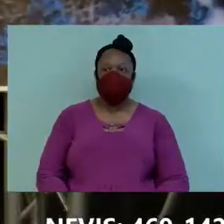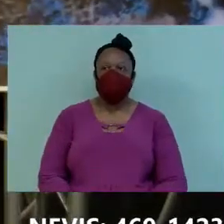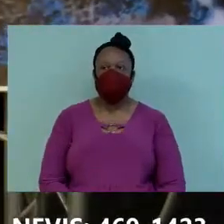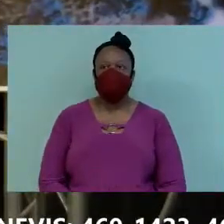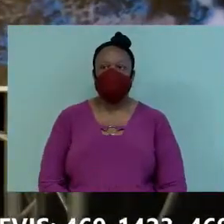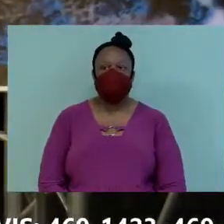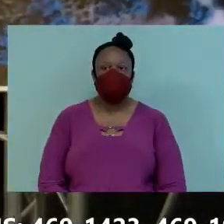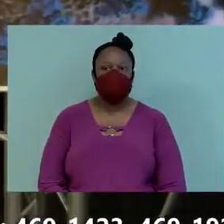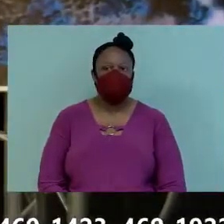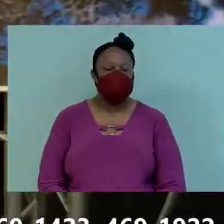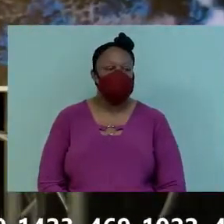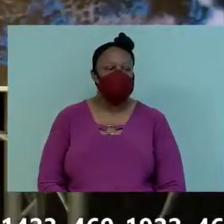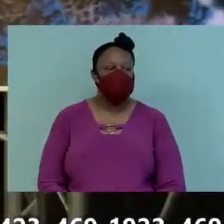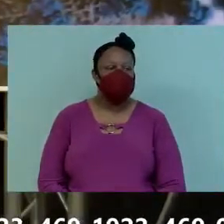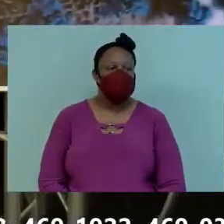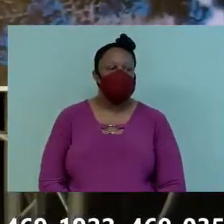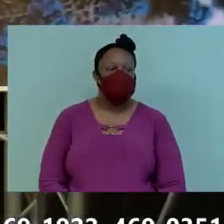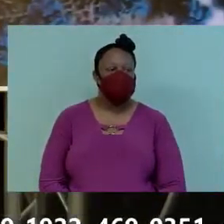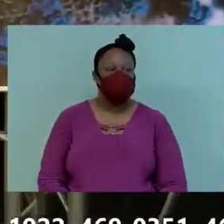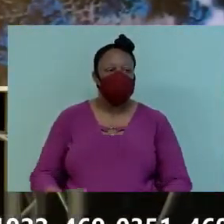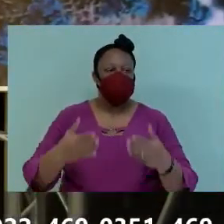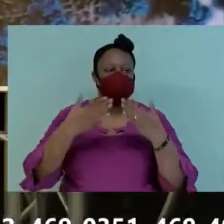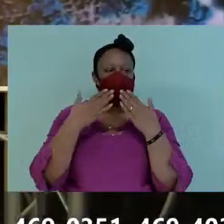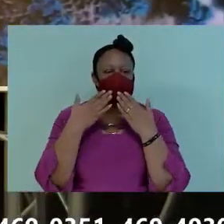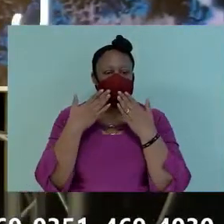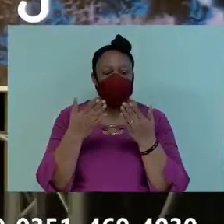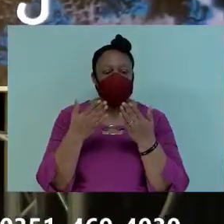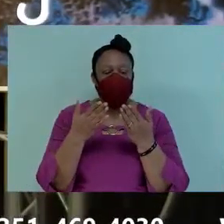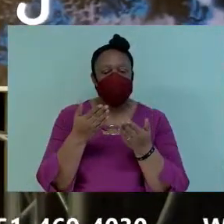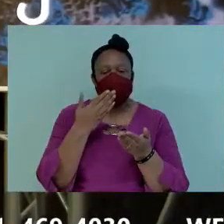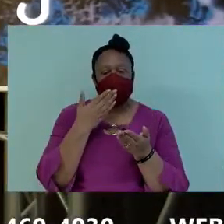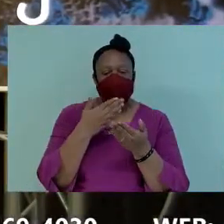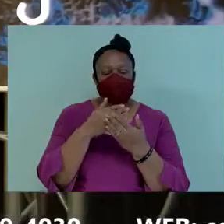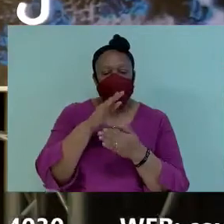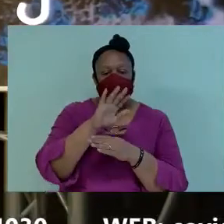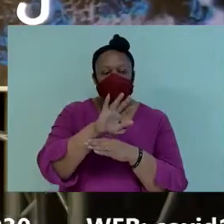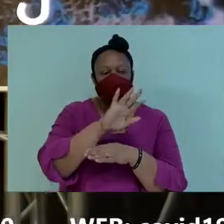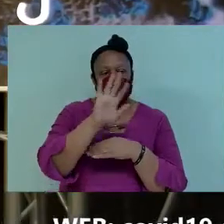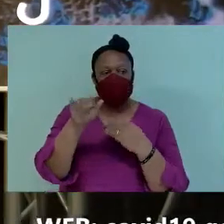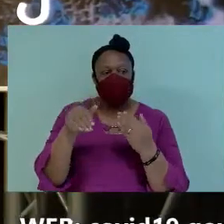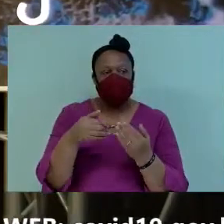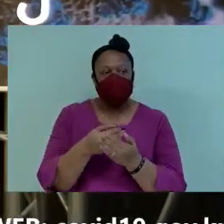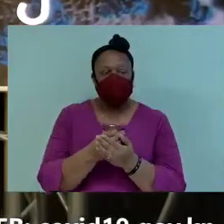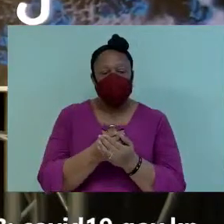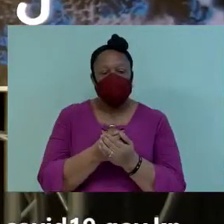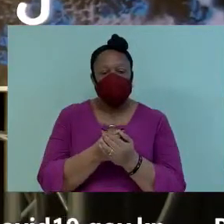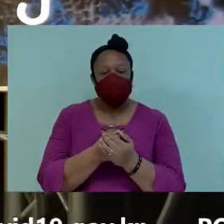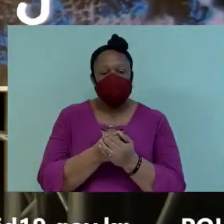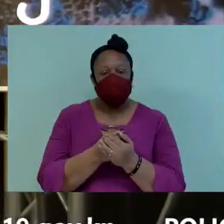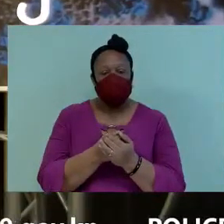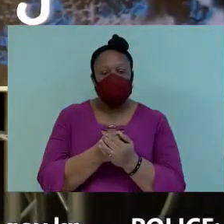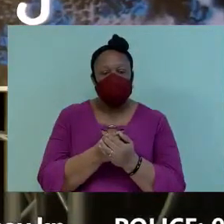Thank you, Mr. Williams. A pleasant good afternoon to all.